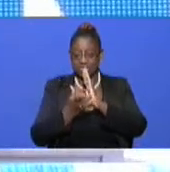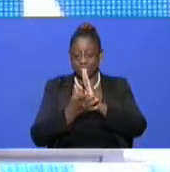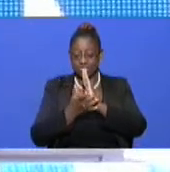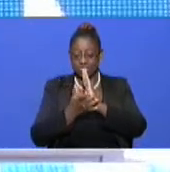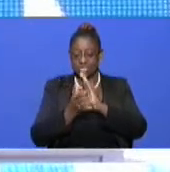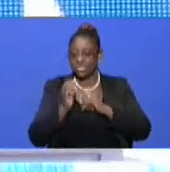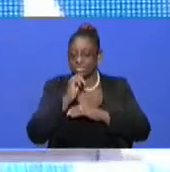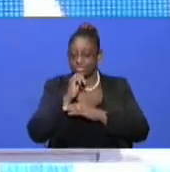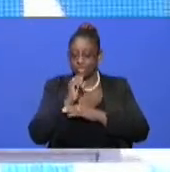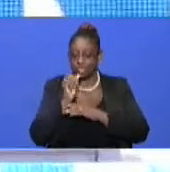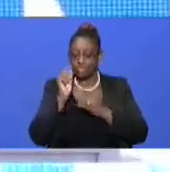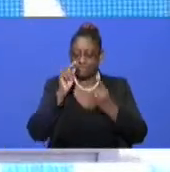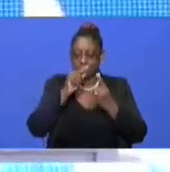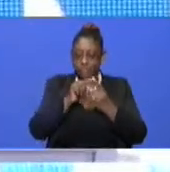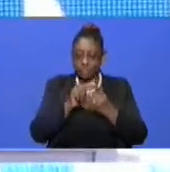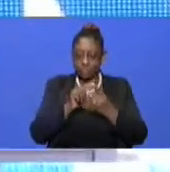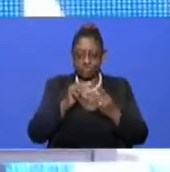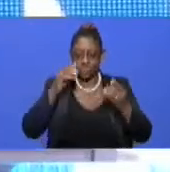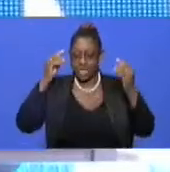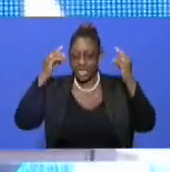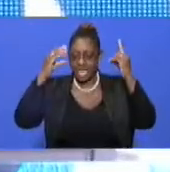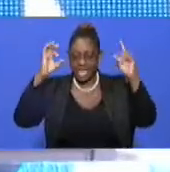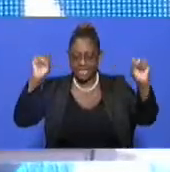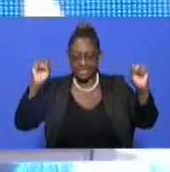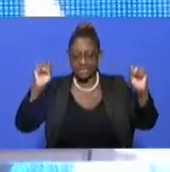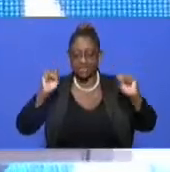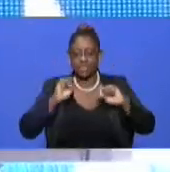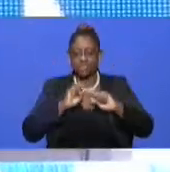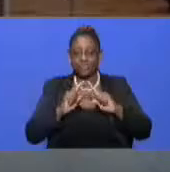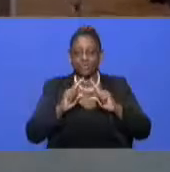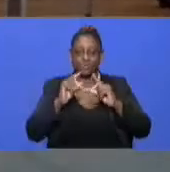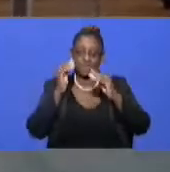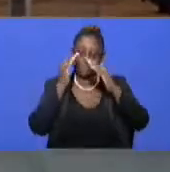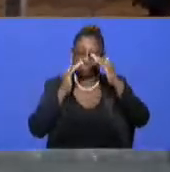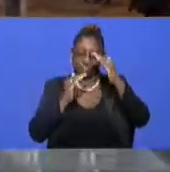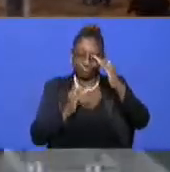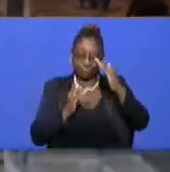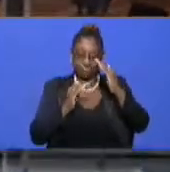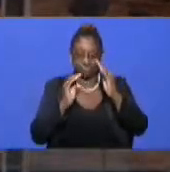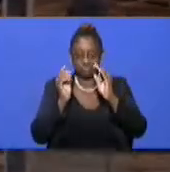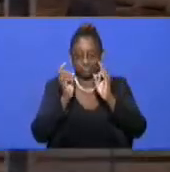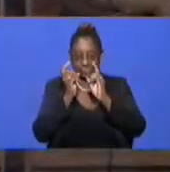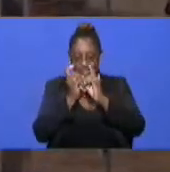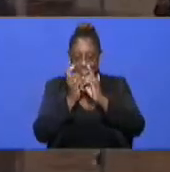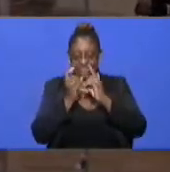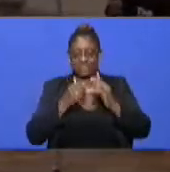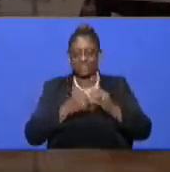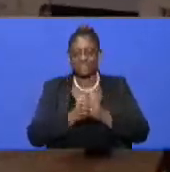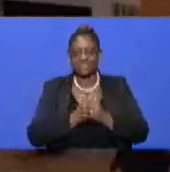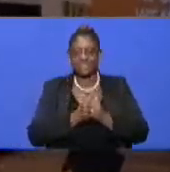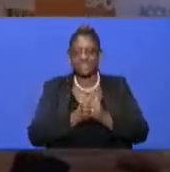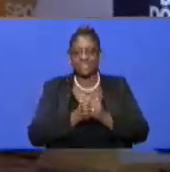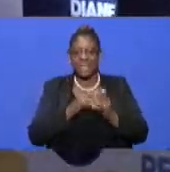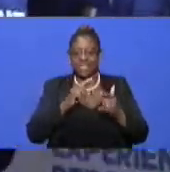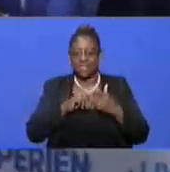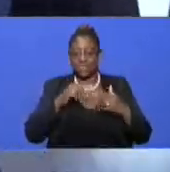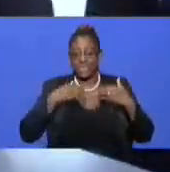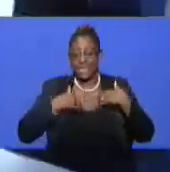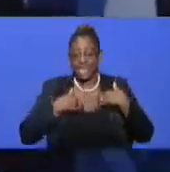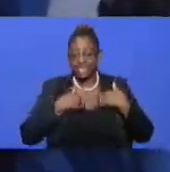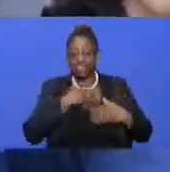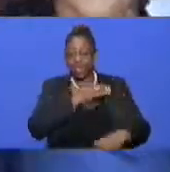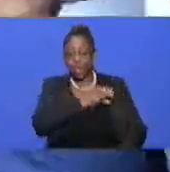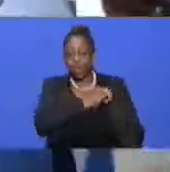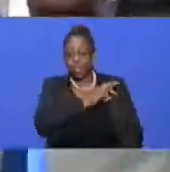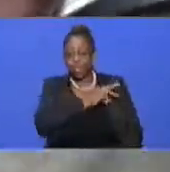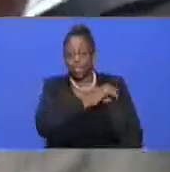not just aiming for excellence, we are defining it. Minister responsible for broadcasting, the Honorable Obi Welchcombe,